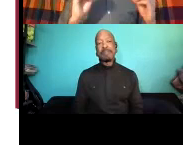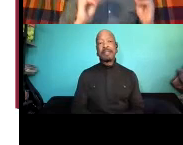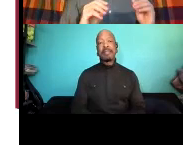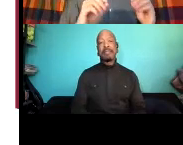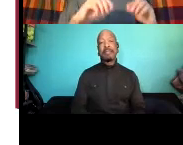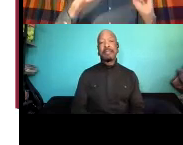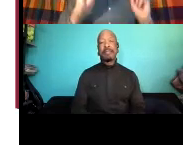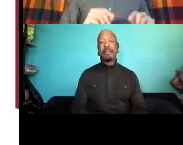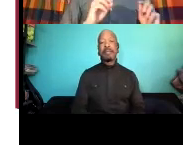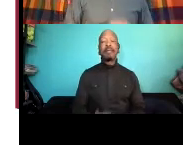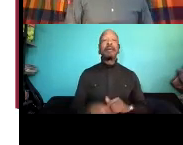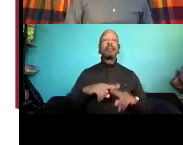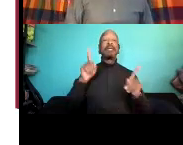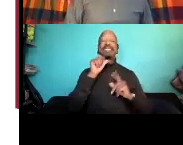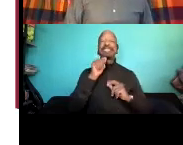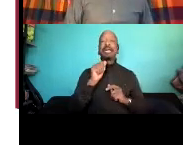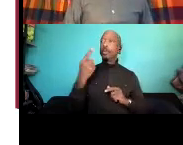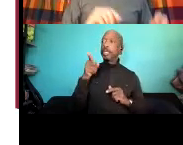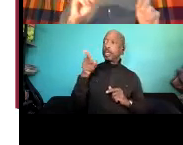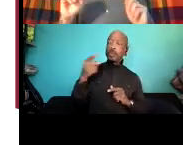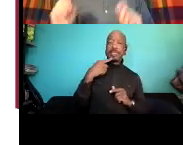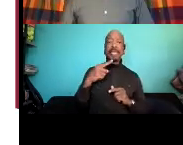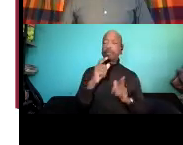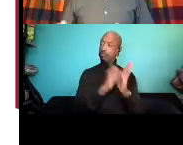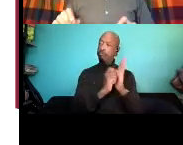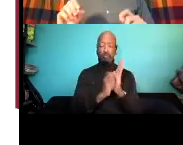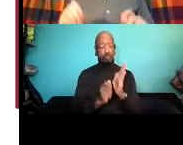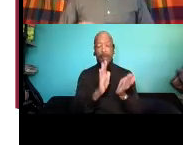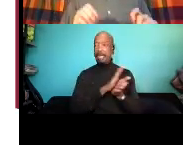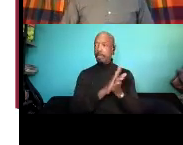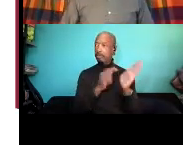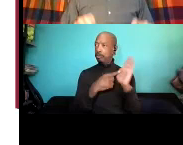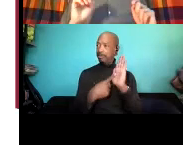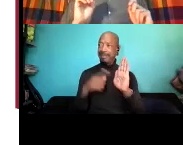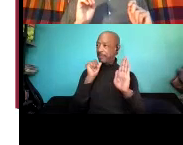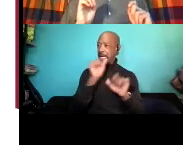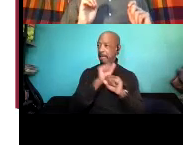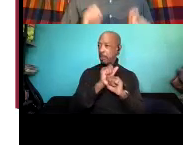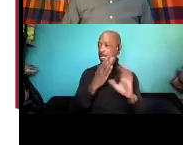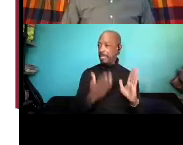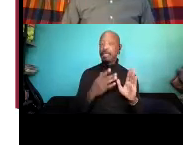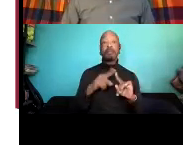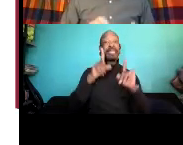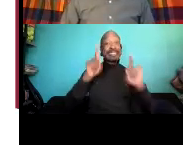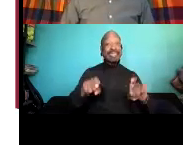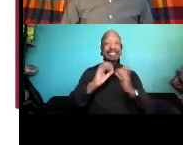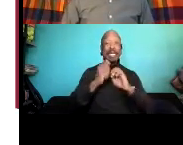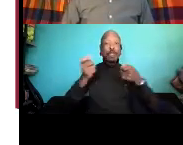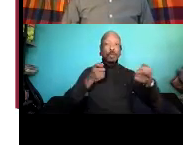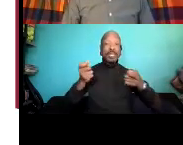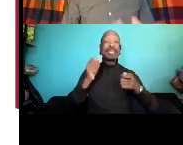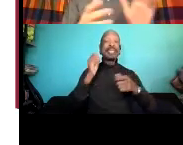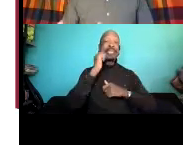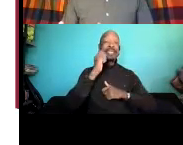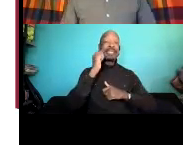But it's not just you saying on paper that you're not employees. The real test is how you are all treating each other on a day-to-day